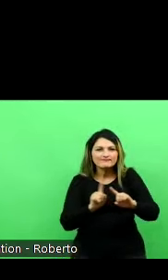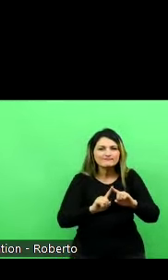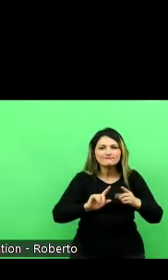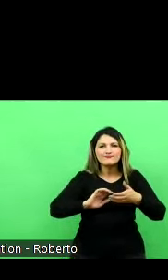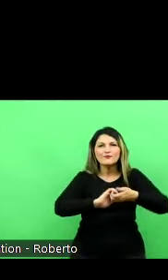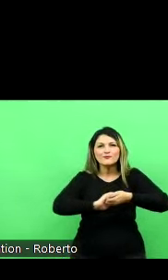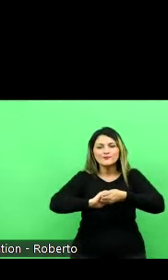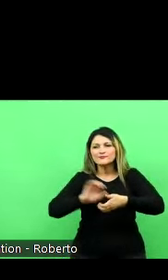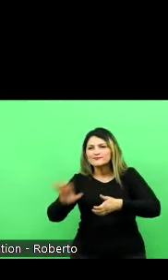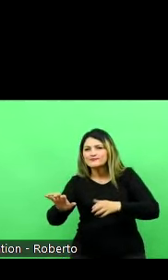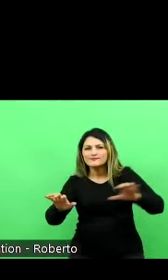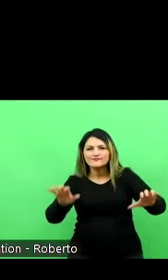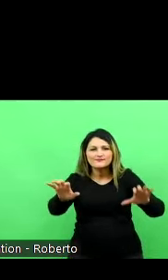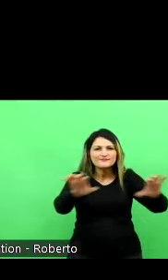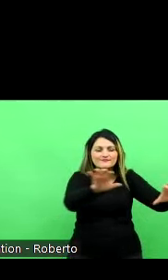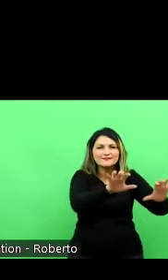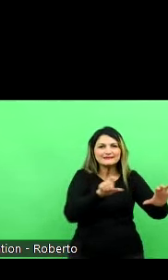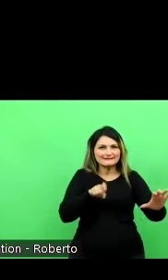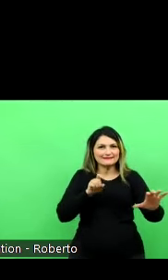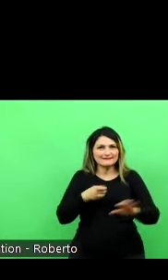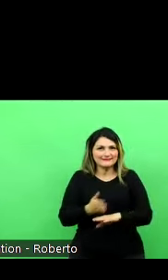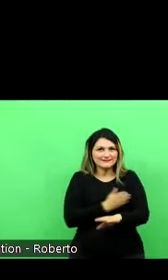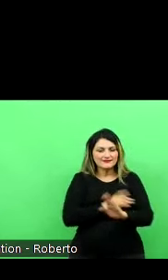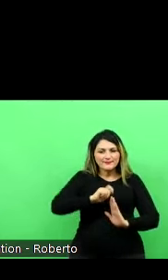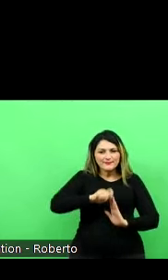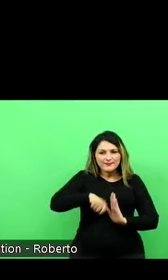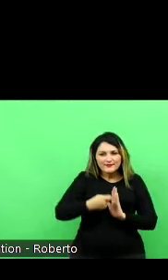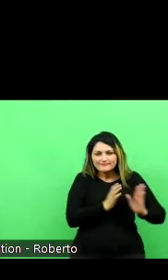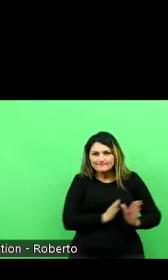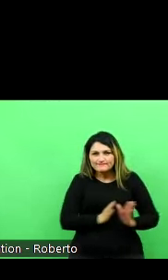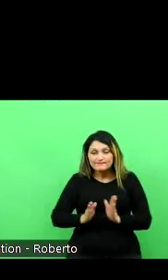1,200,000 people by 2030 due to large